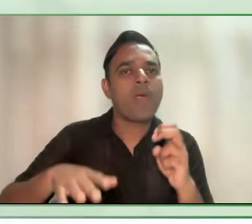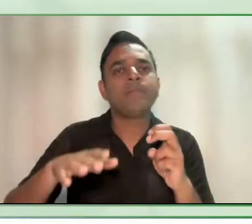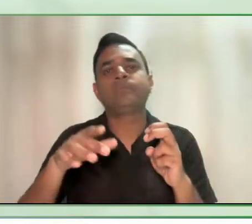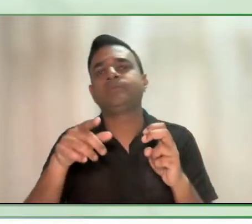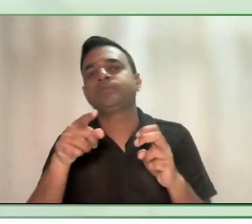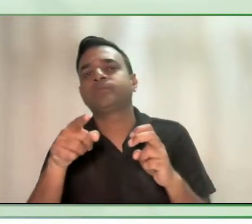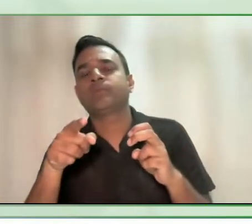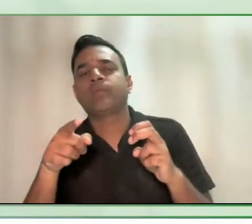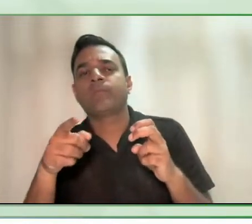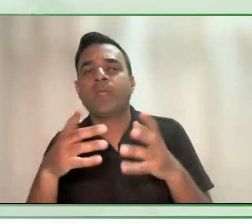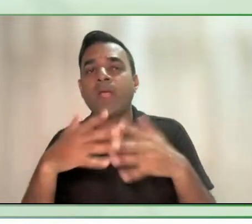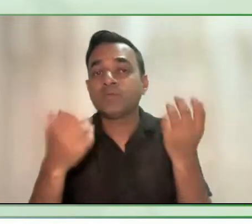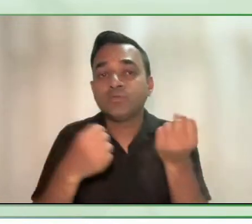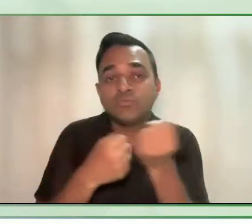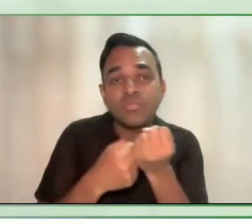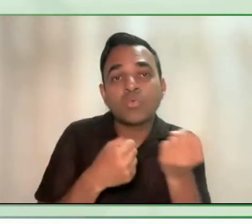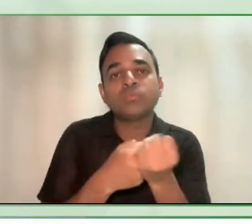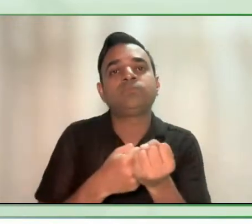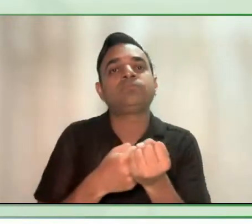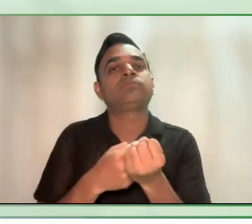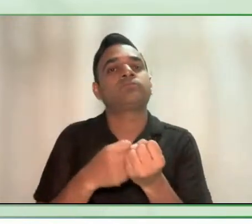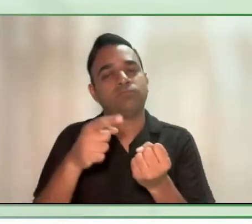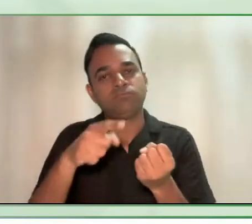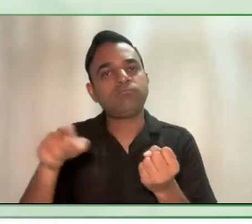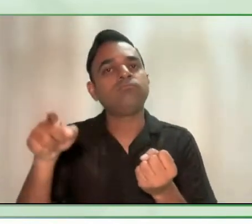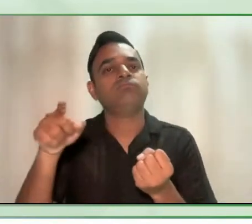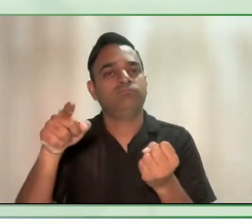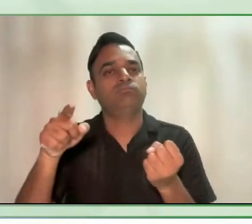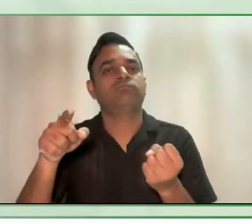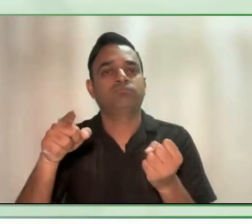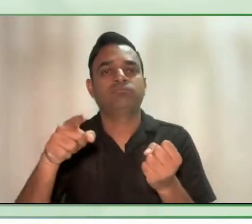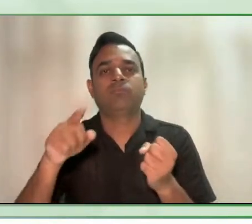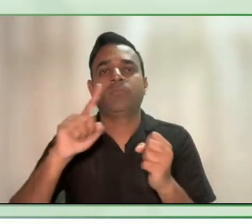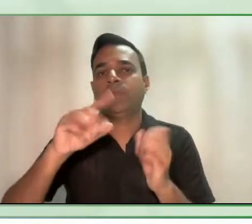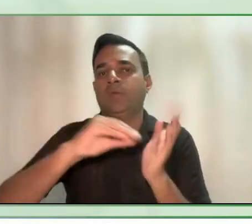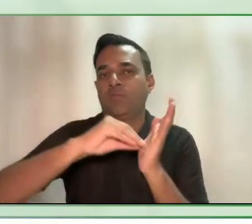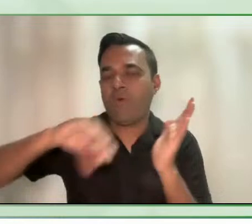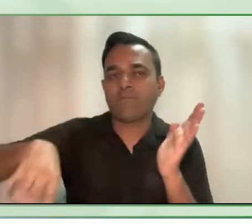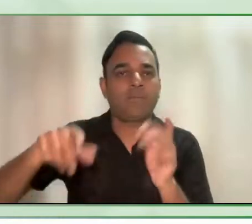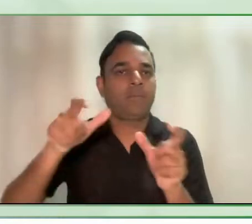just described? Who could be the problem solvers?